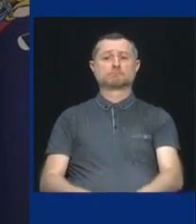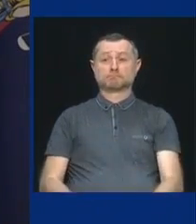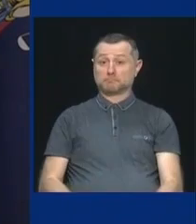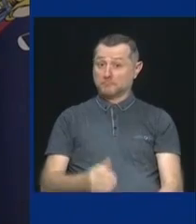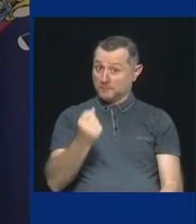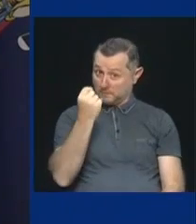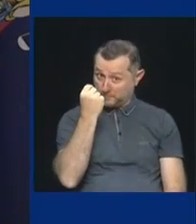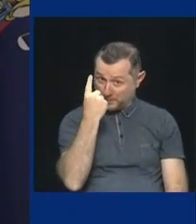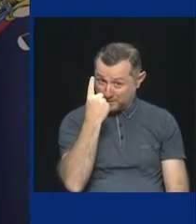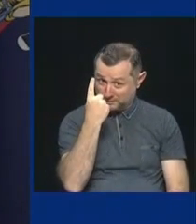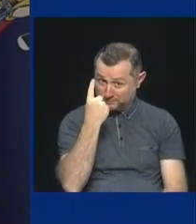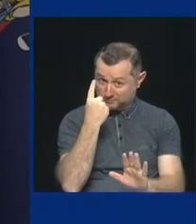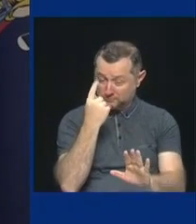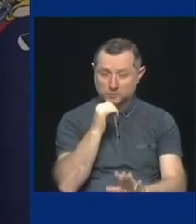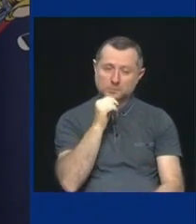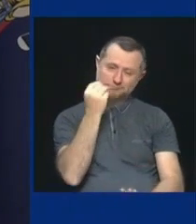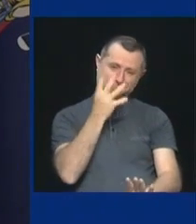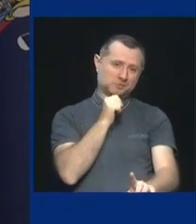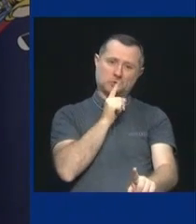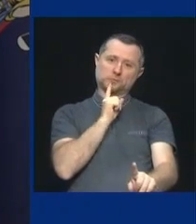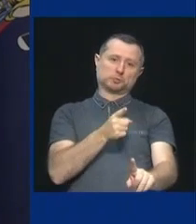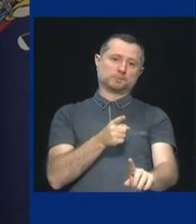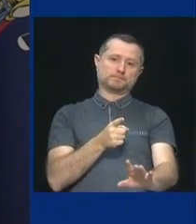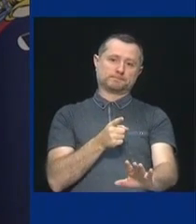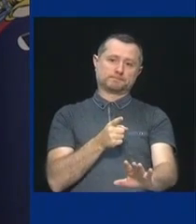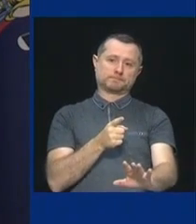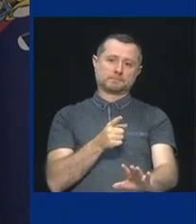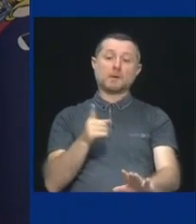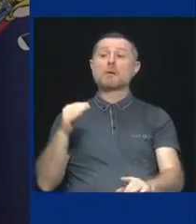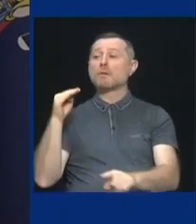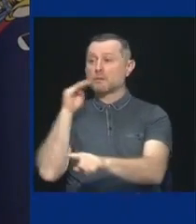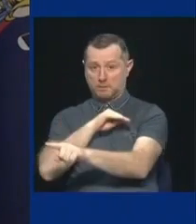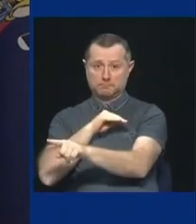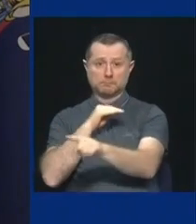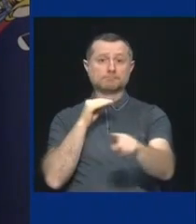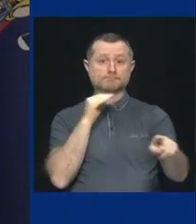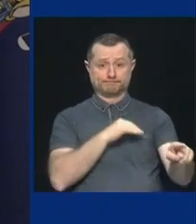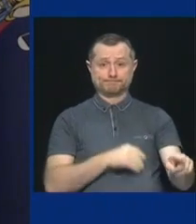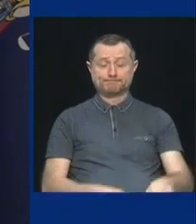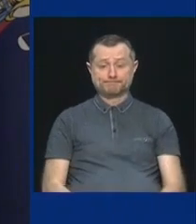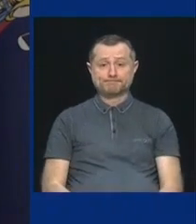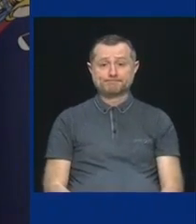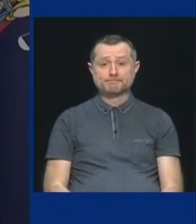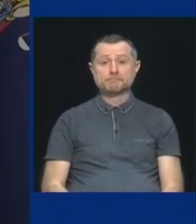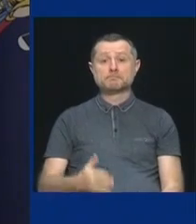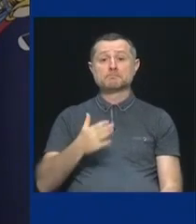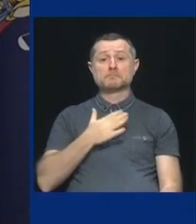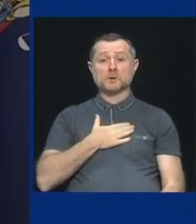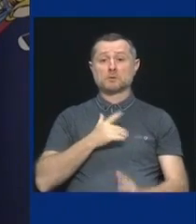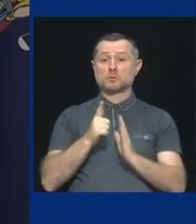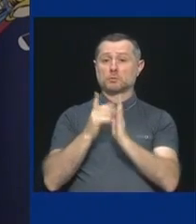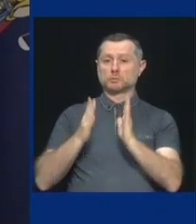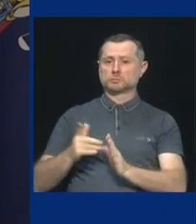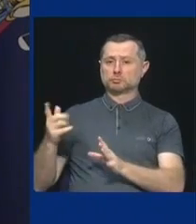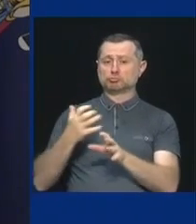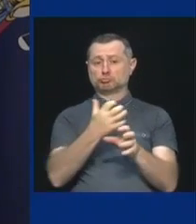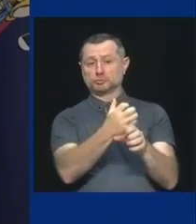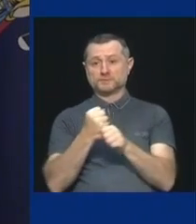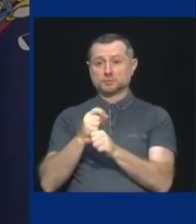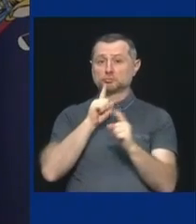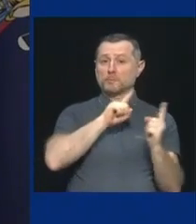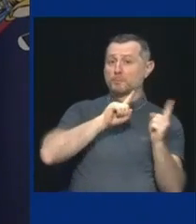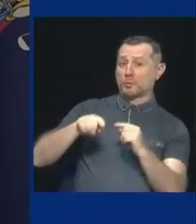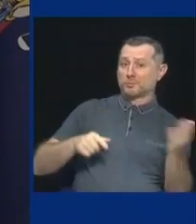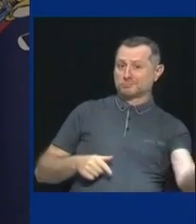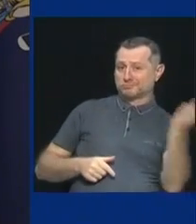the fights occur. And so the lawyer coming out and saying, these are the errors, these are the things that the investigation is